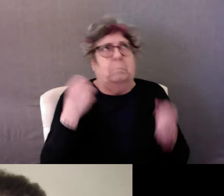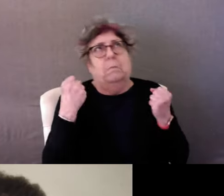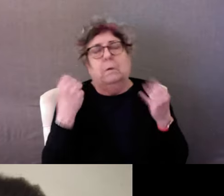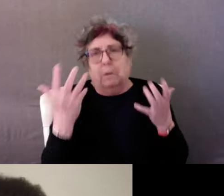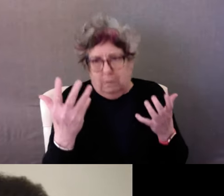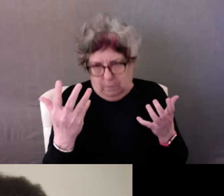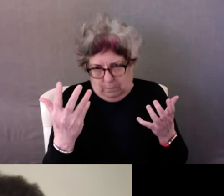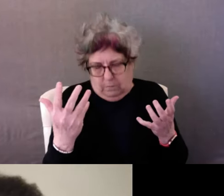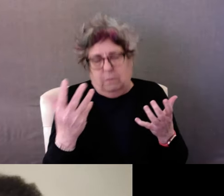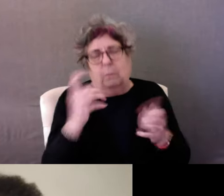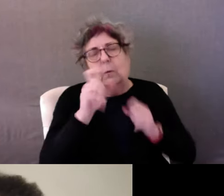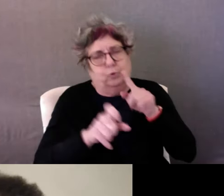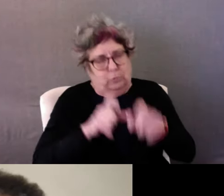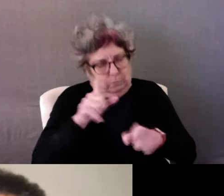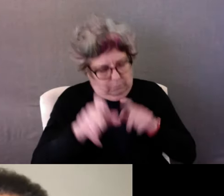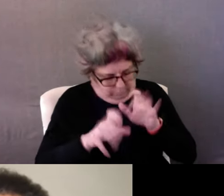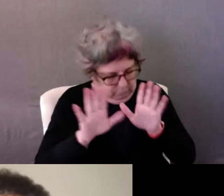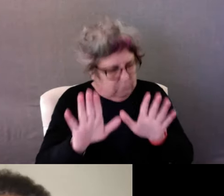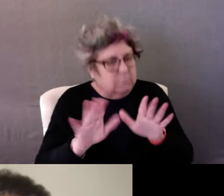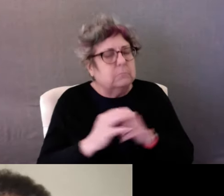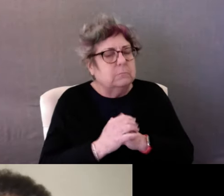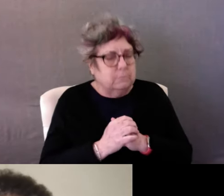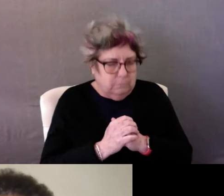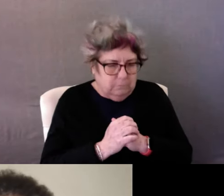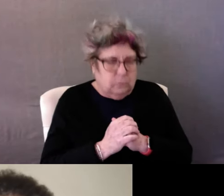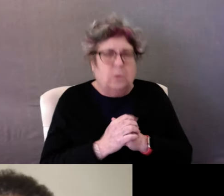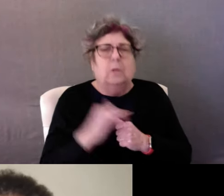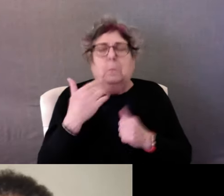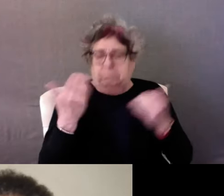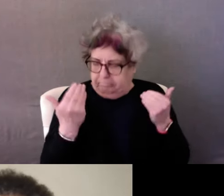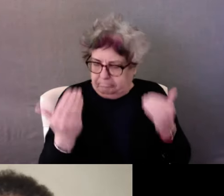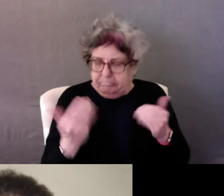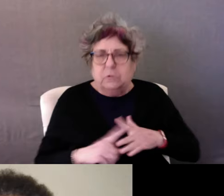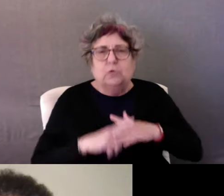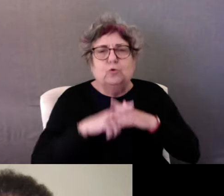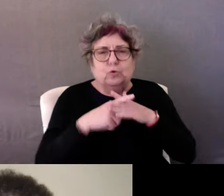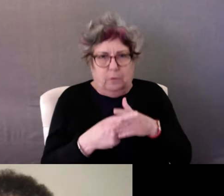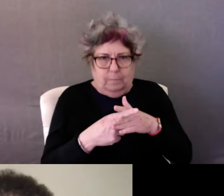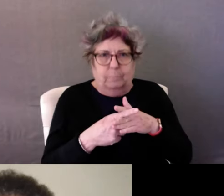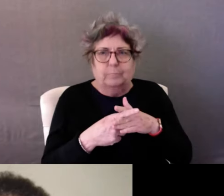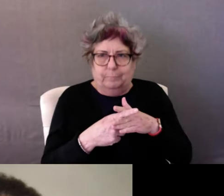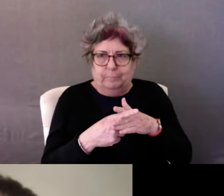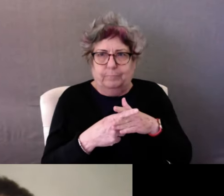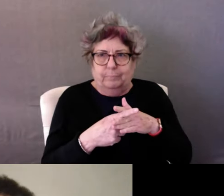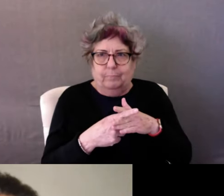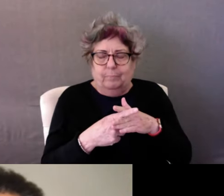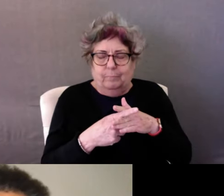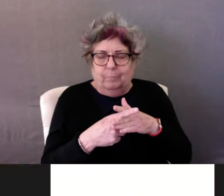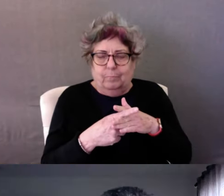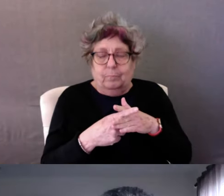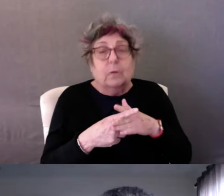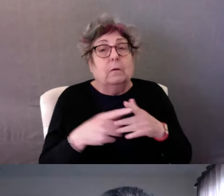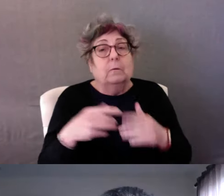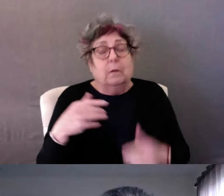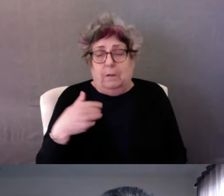of questions. So we're gonna get started by having Dr.